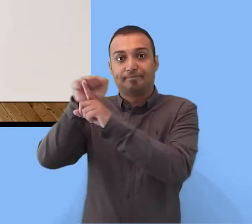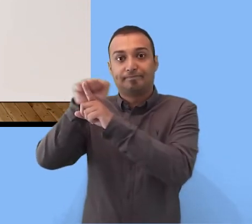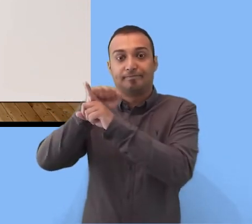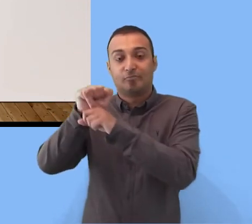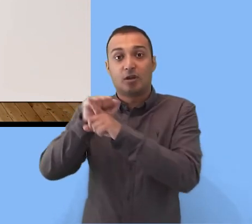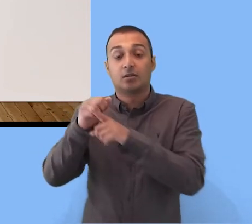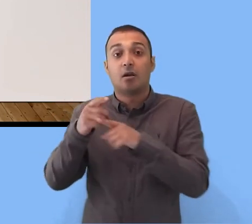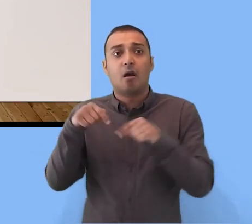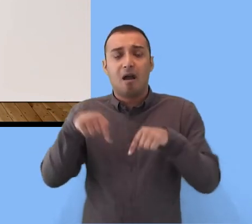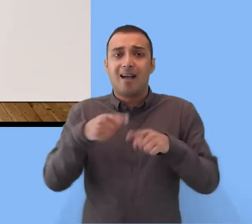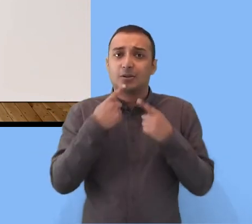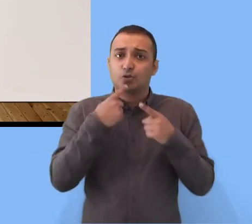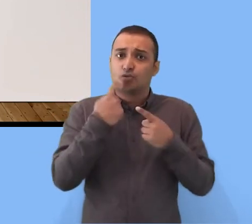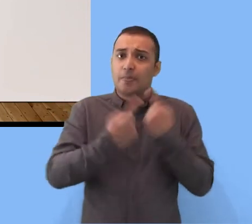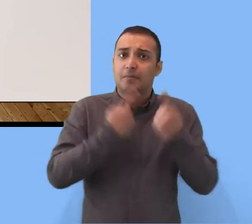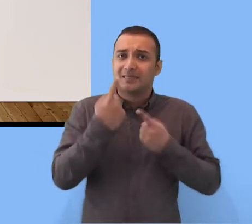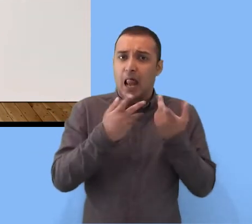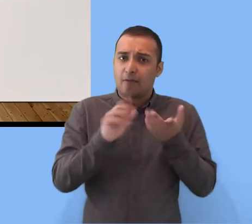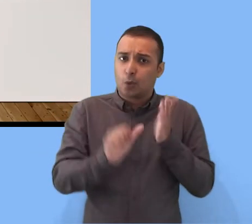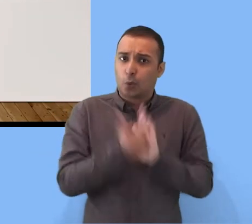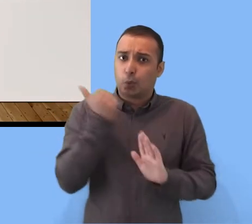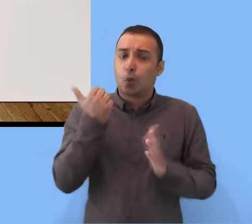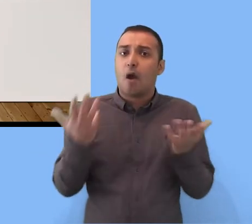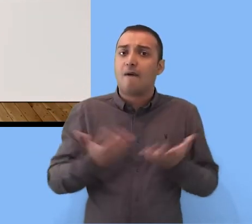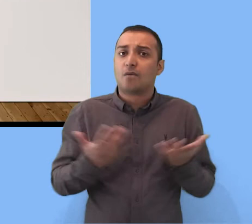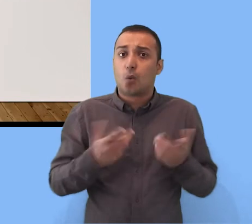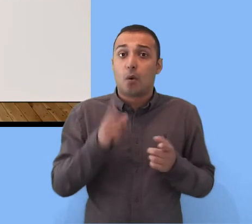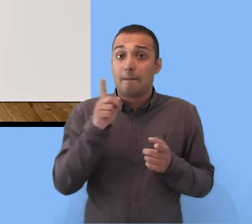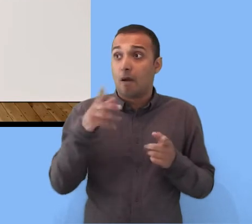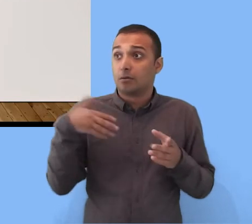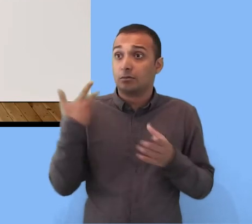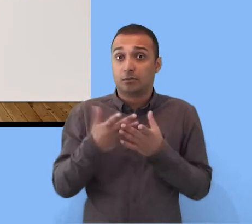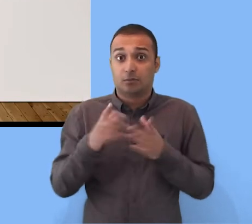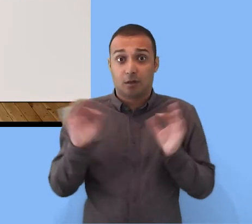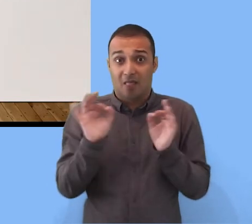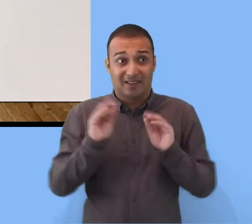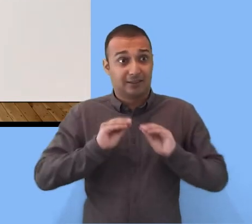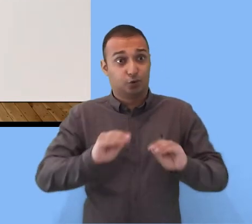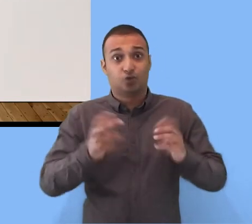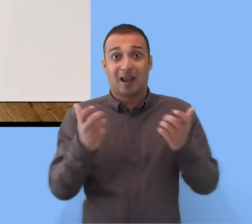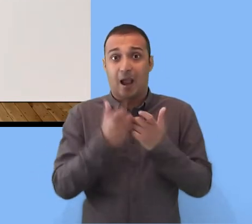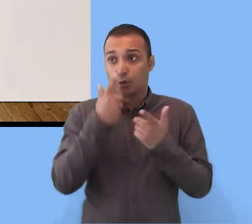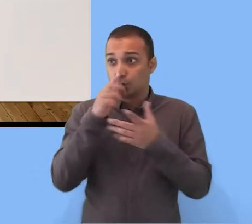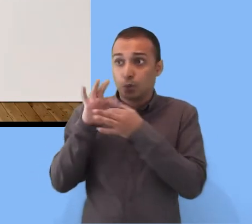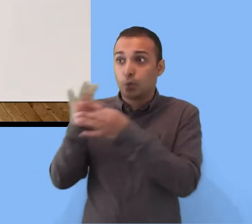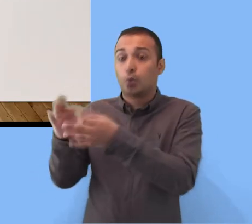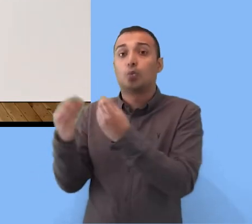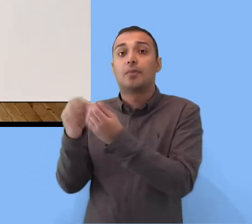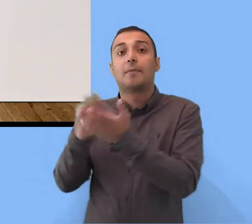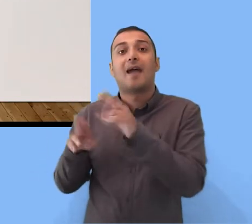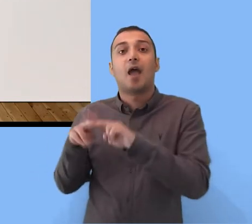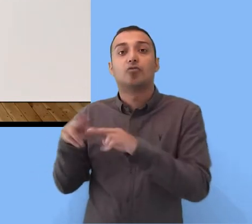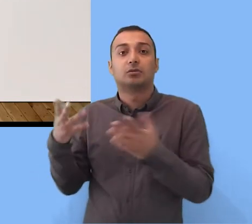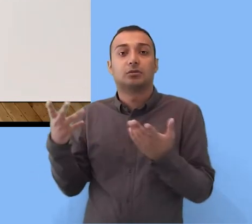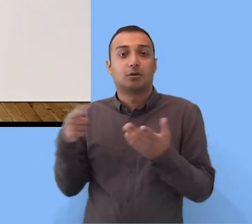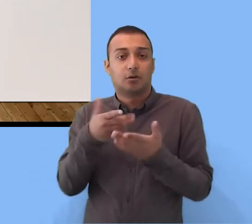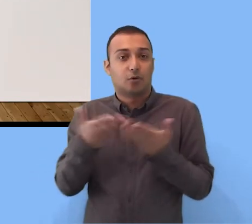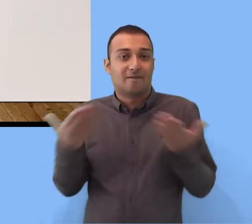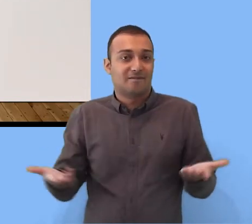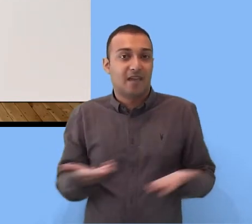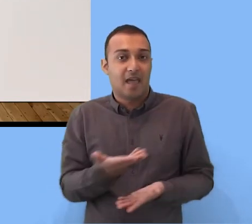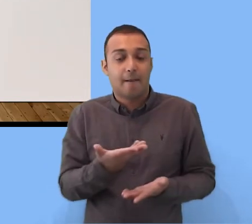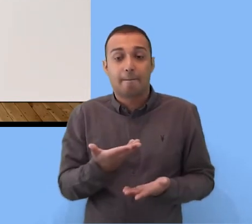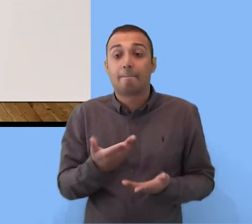we haven't trained them to do, and that's not fair. We also know that involved parents are often unrepresentative of the